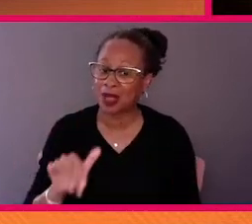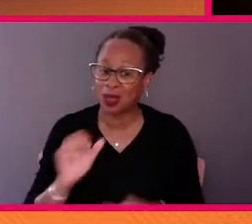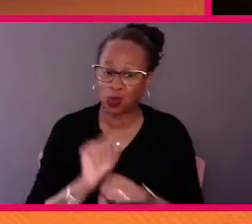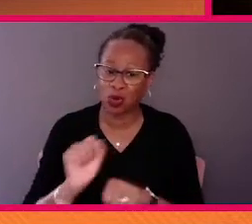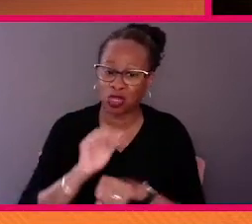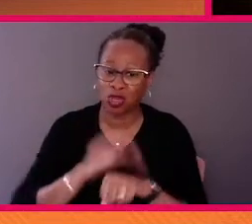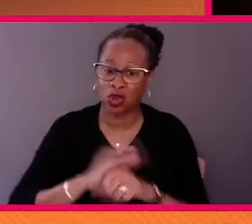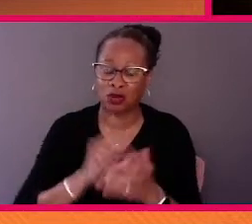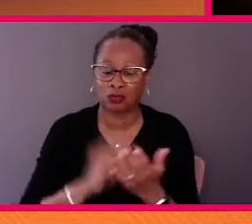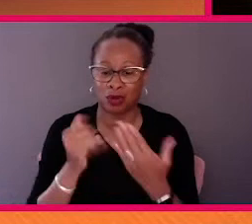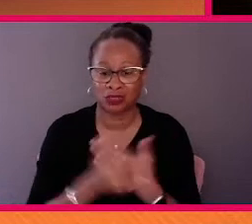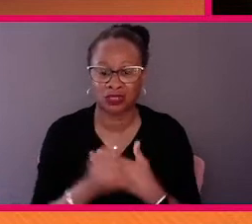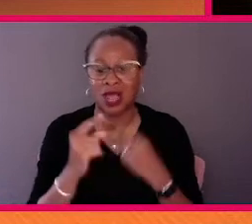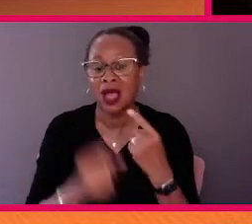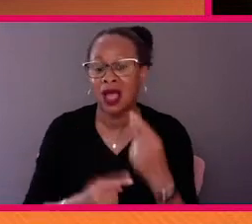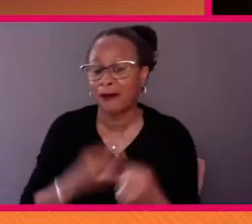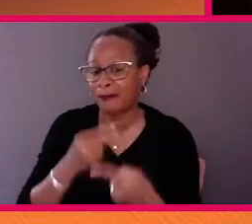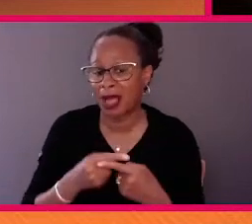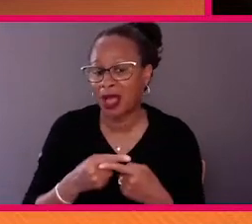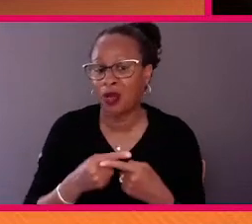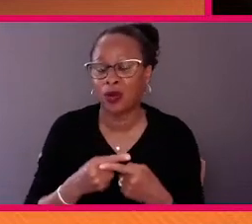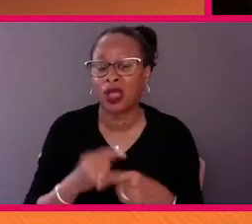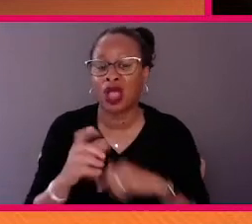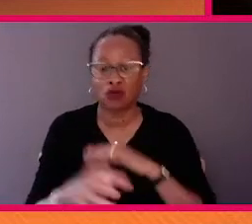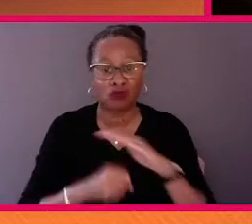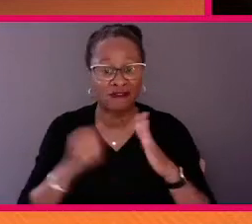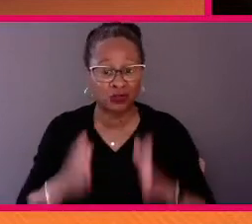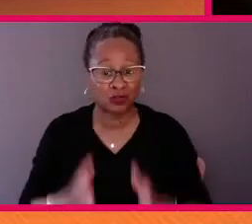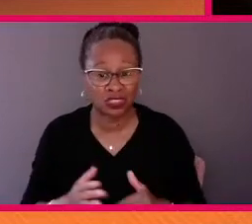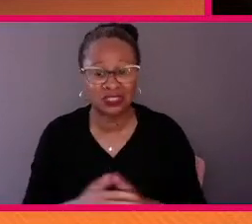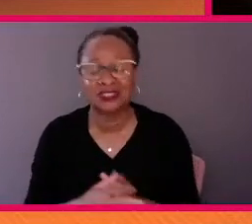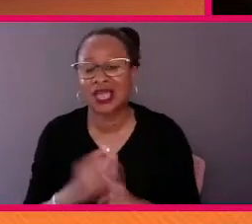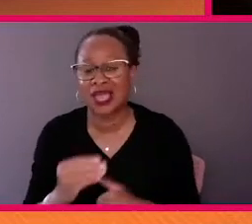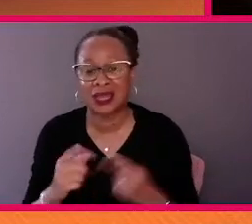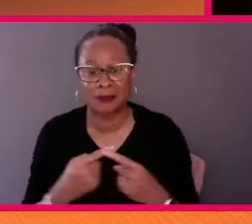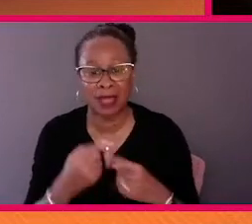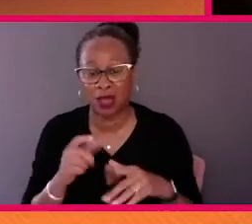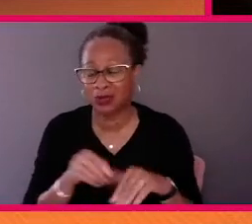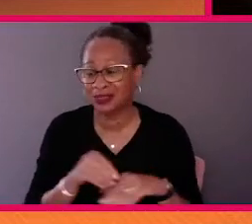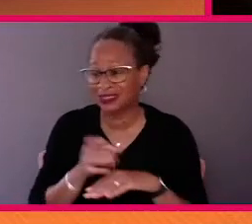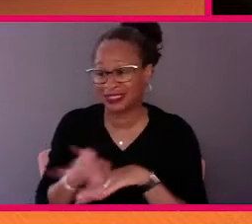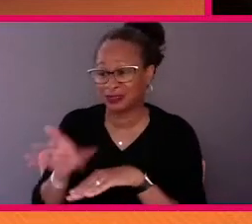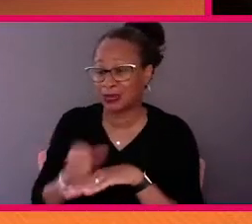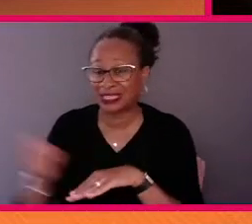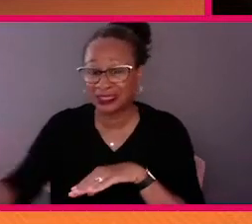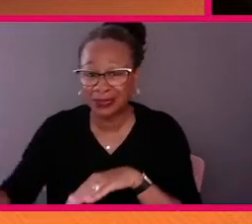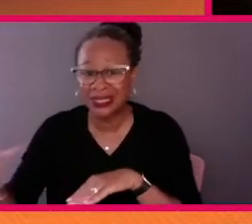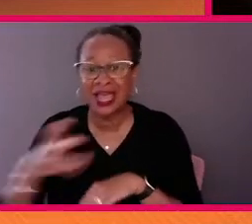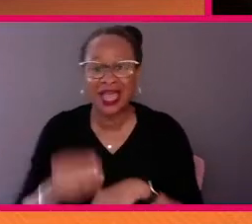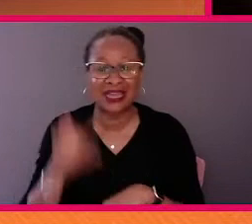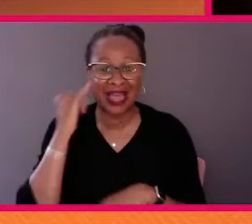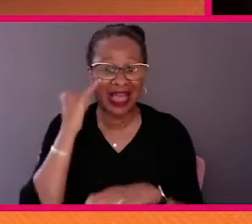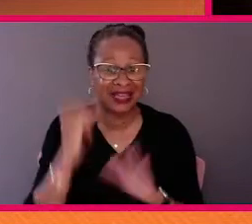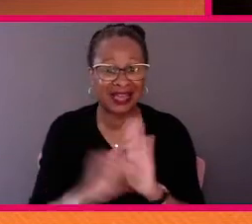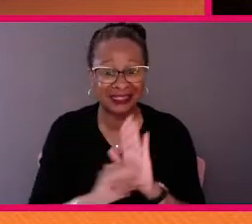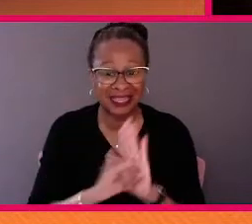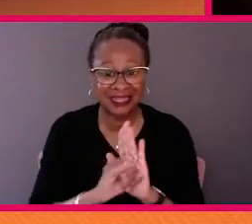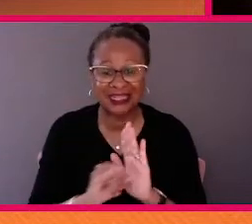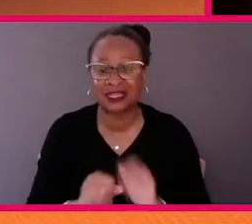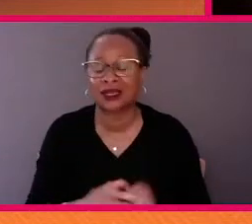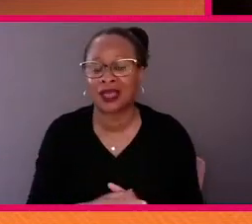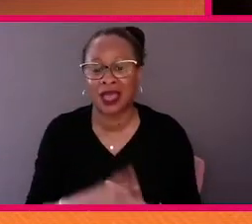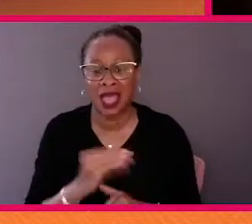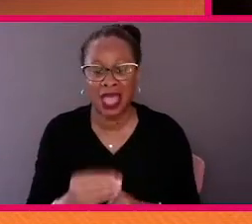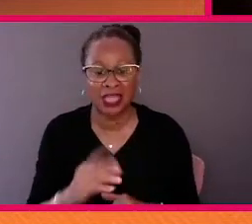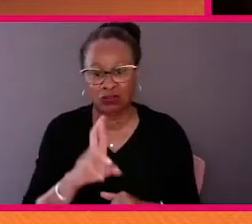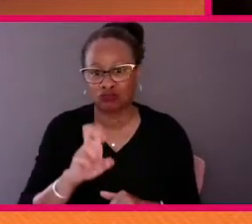project about refugees and about displacement and about identity and about, you know, resettling